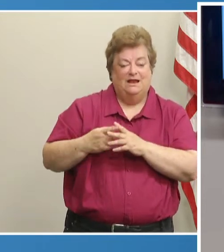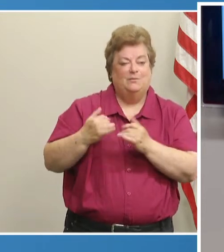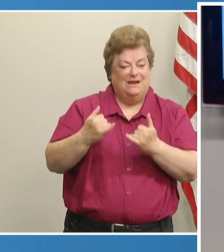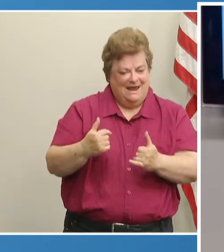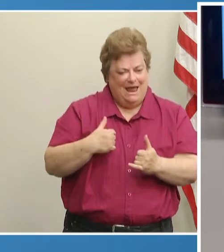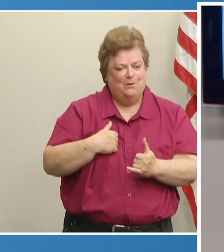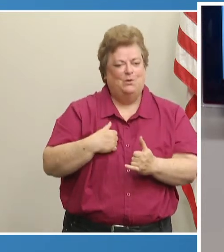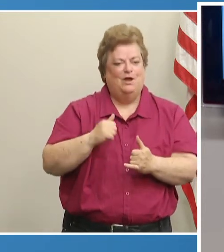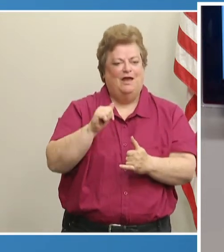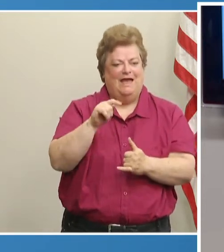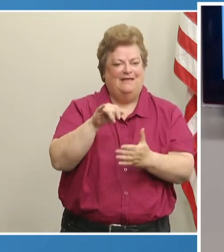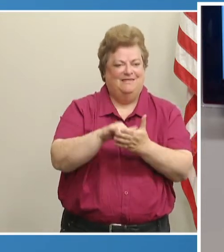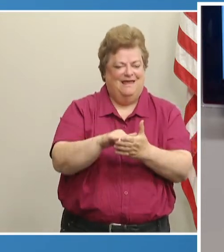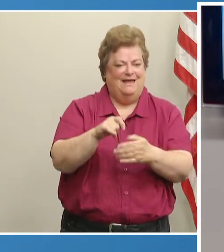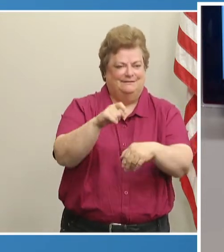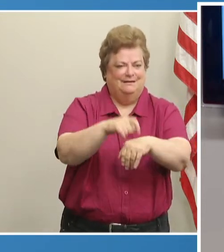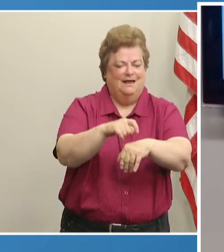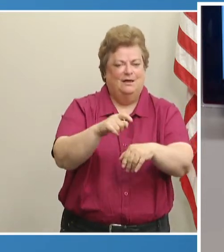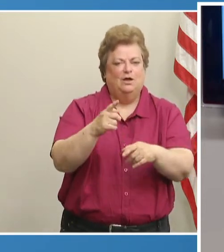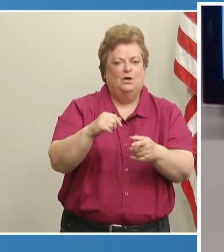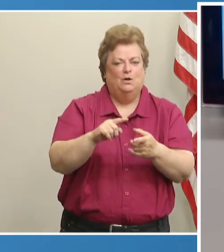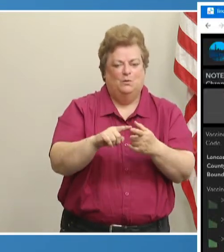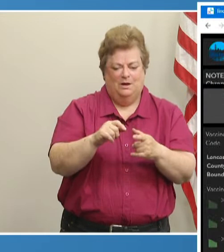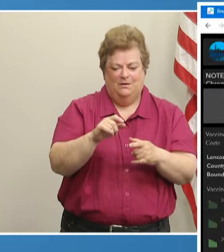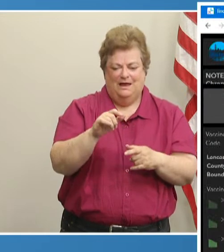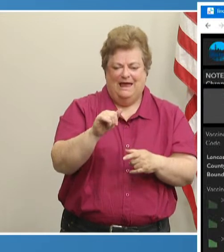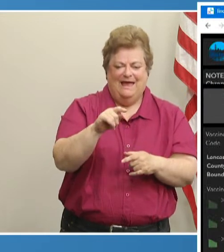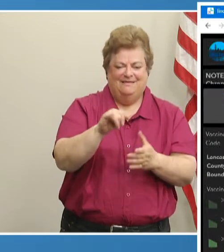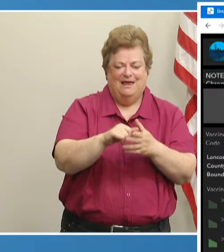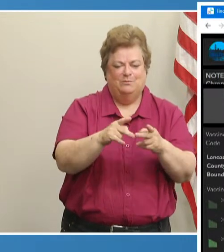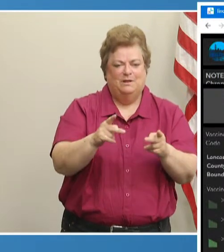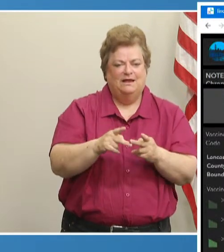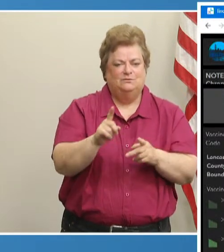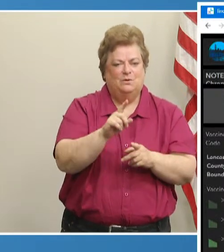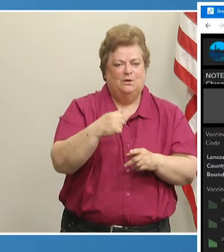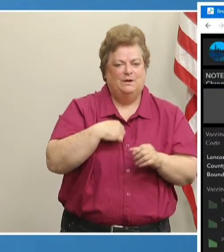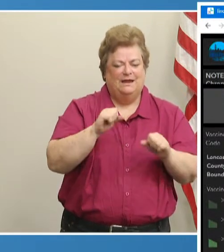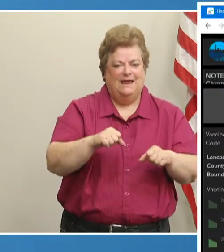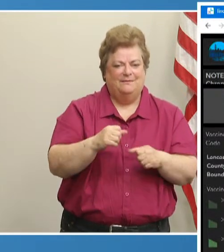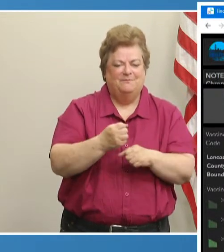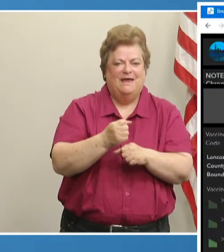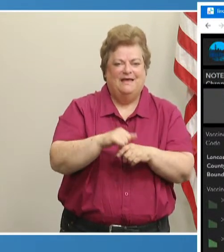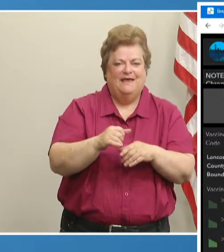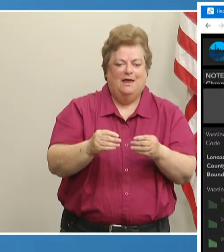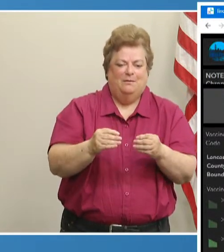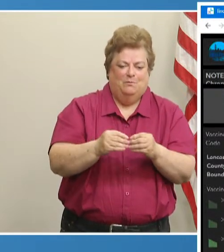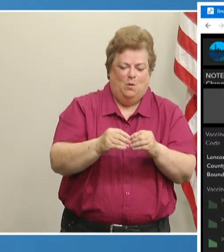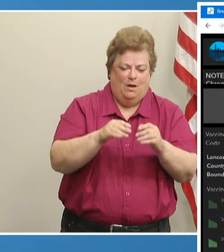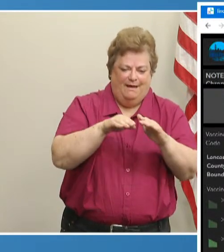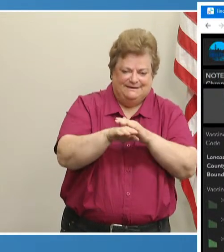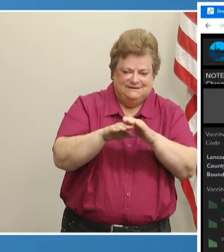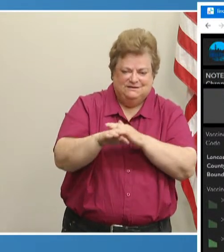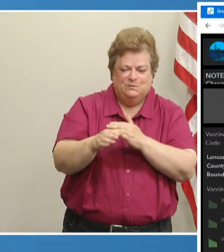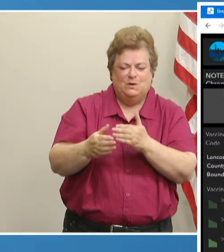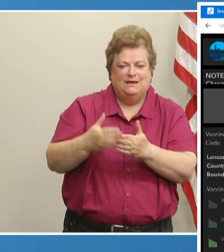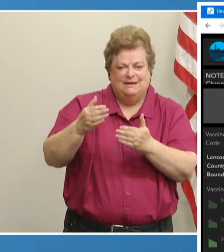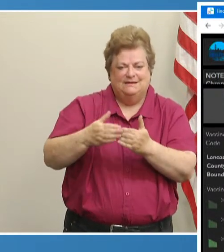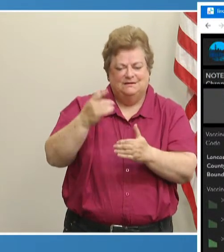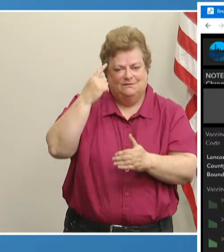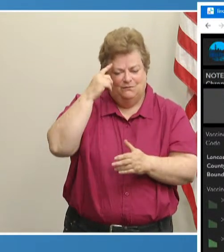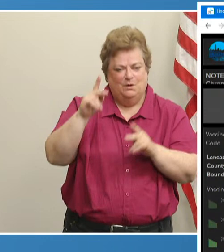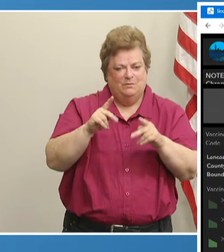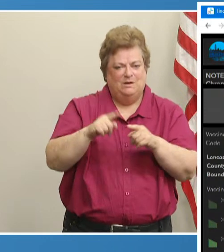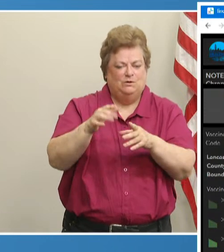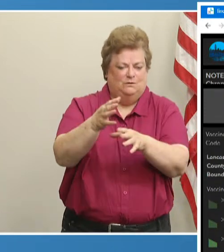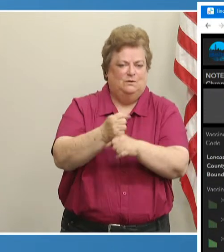that point that we're at that place where we can make it more convenient and more accessible for people to easily get